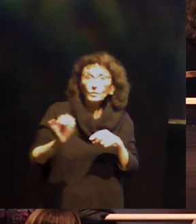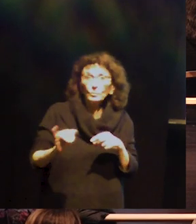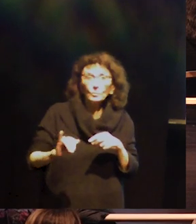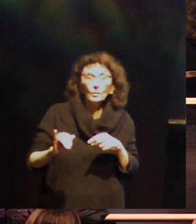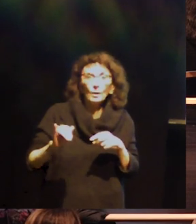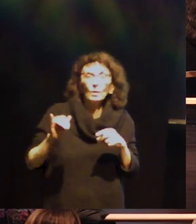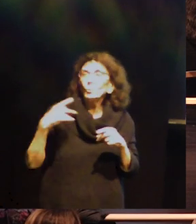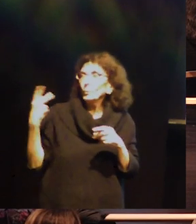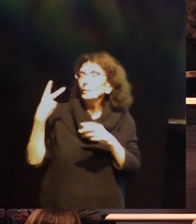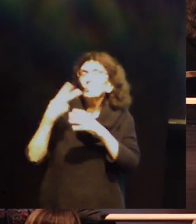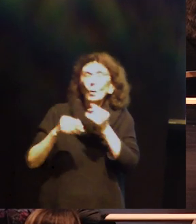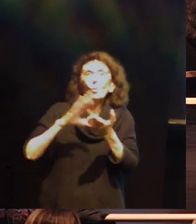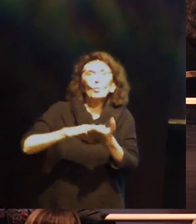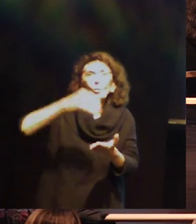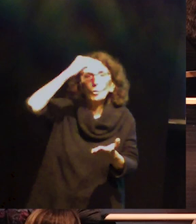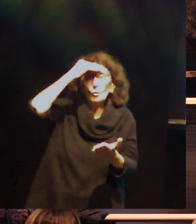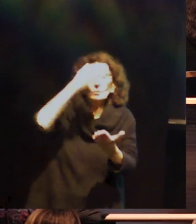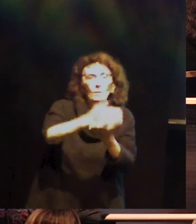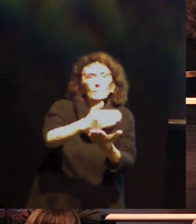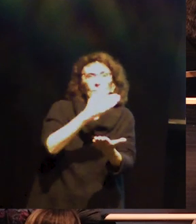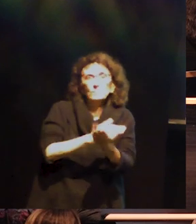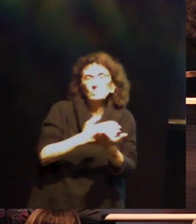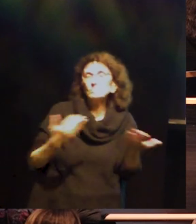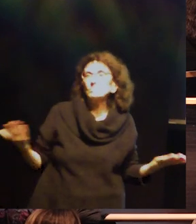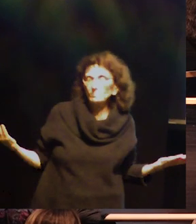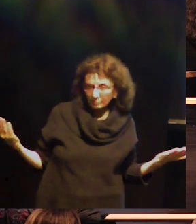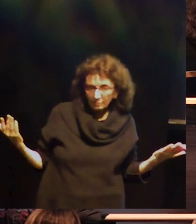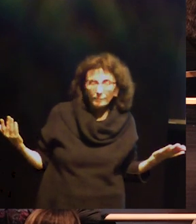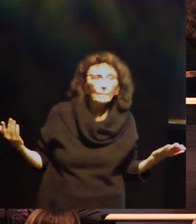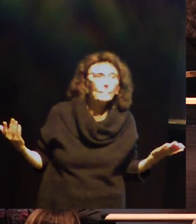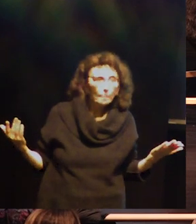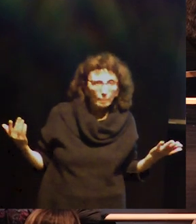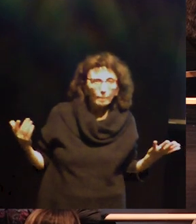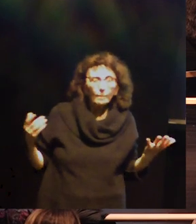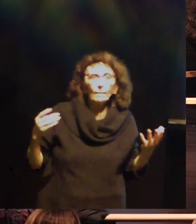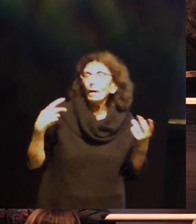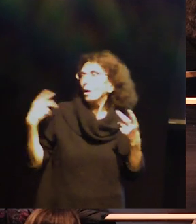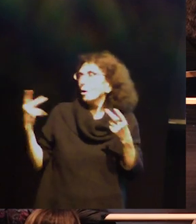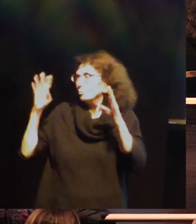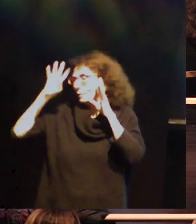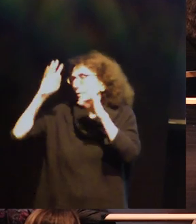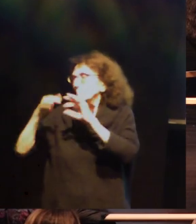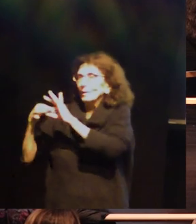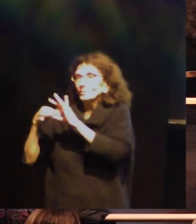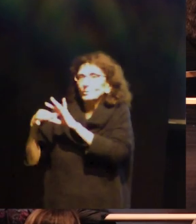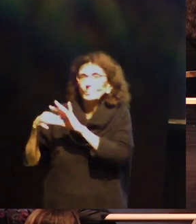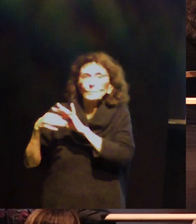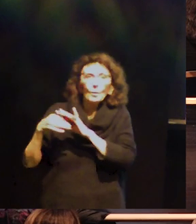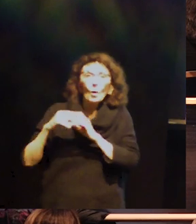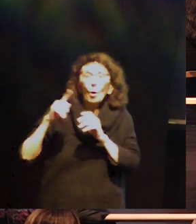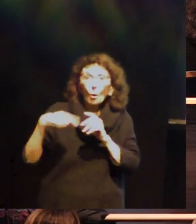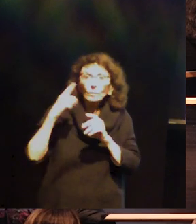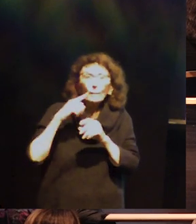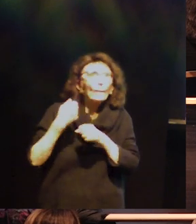were big lessons for us and how people view our creative relationship, you know, as not just being like just about,